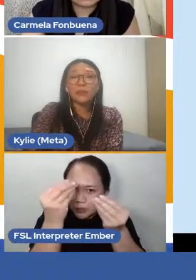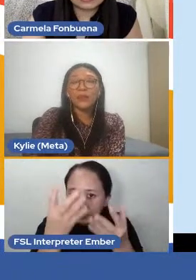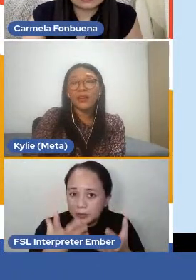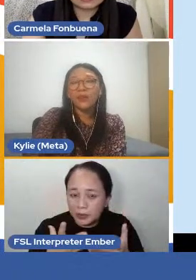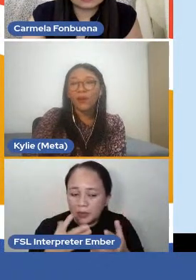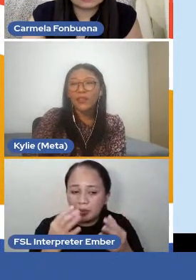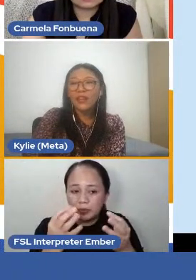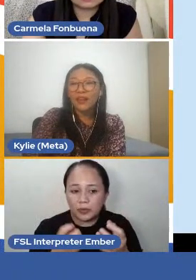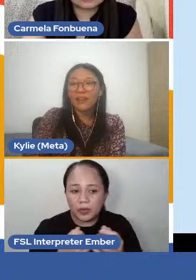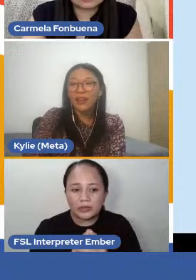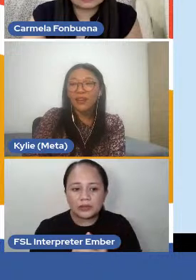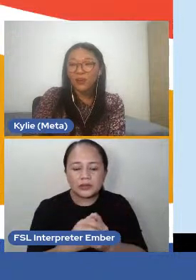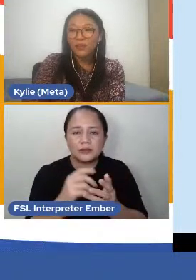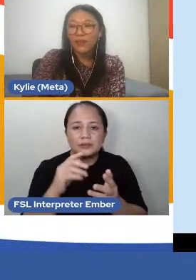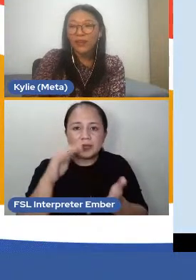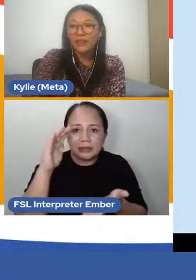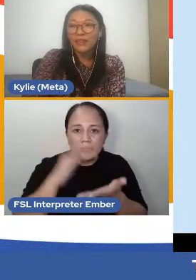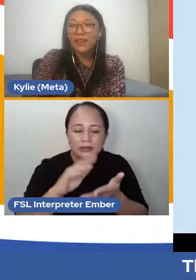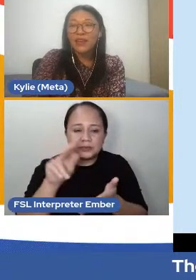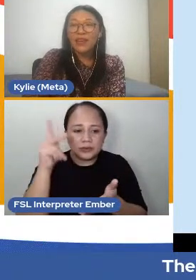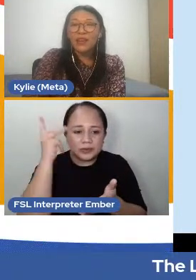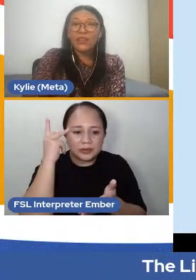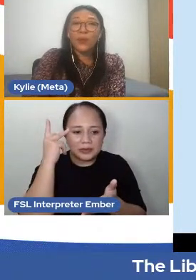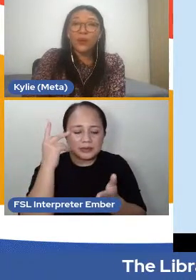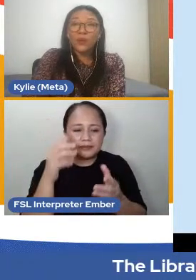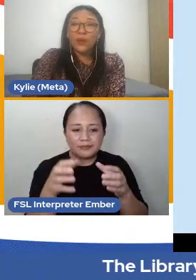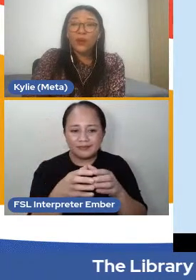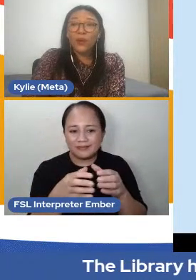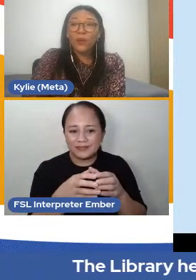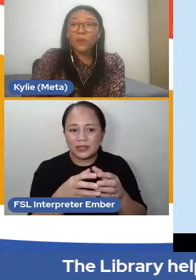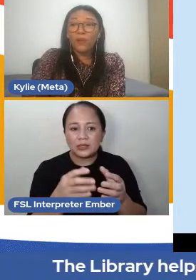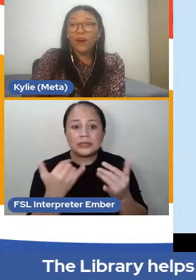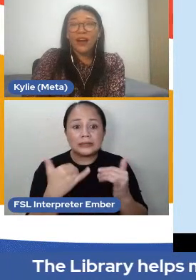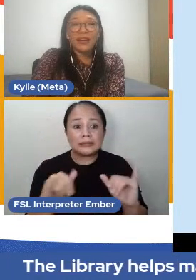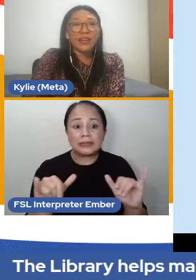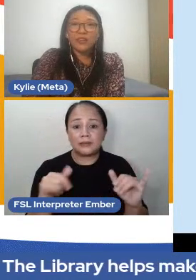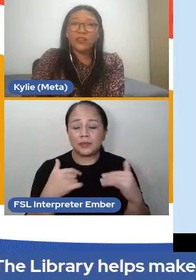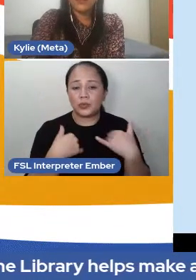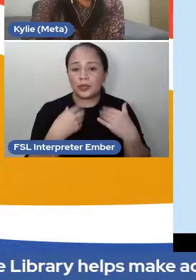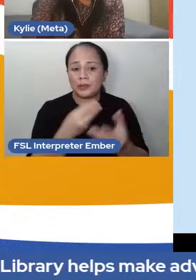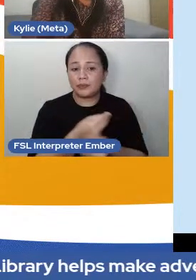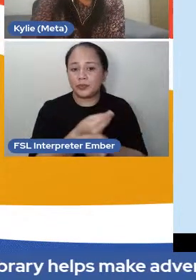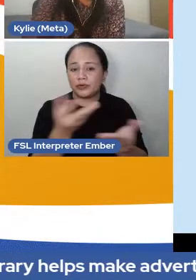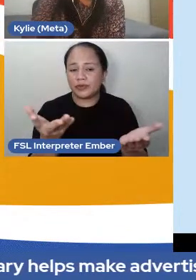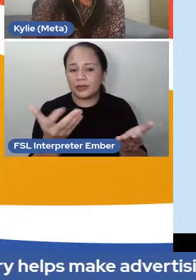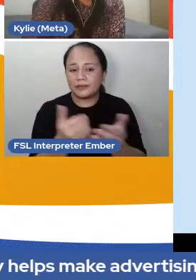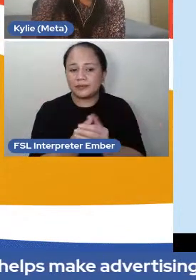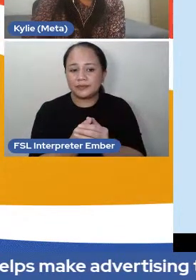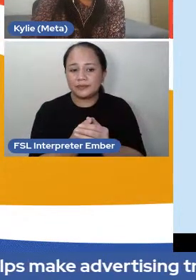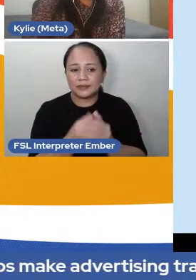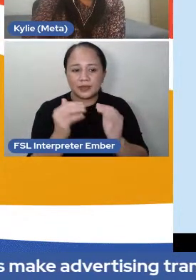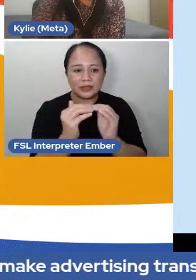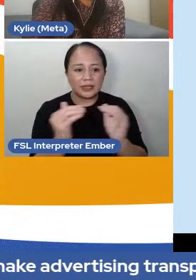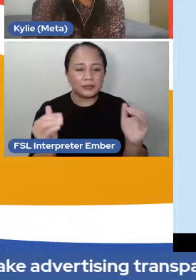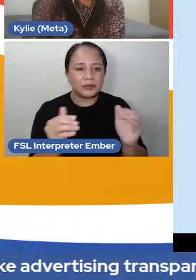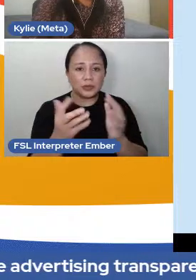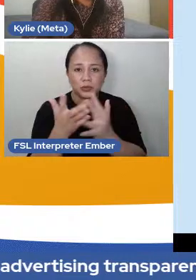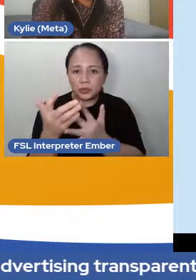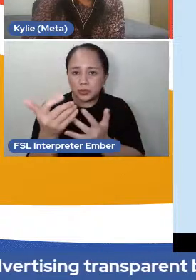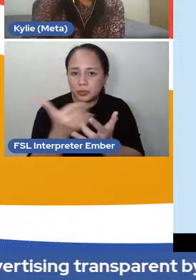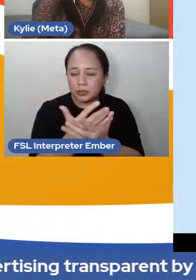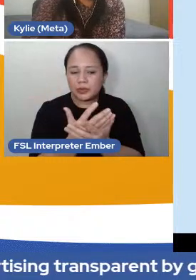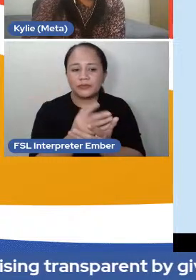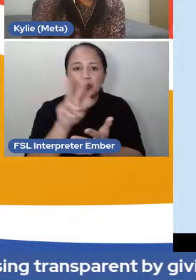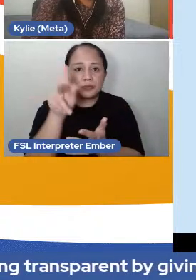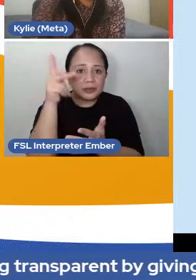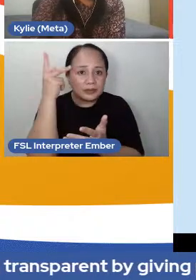see less political content in their news feeds. So we also provide industry-leading levels of transparency for